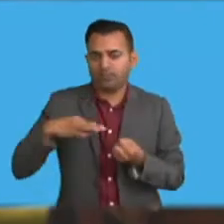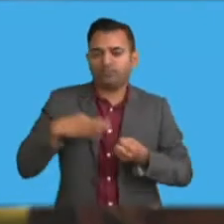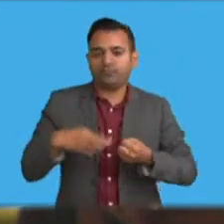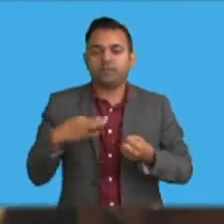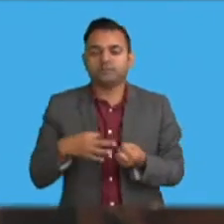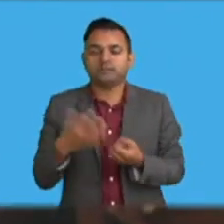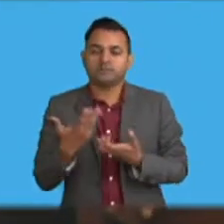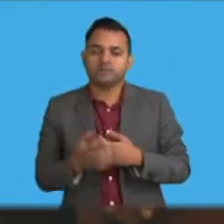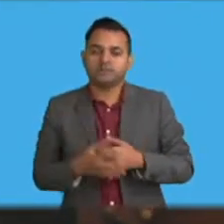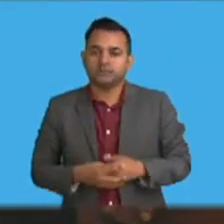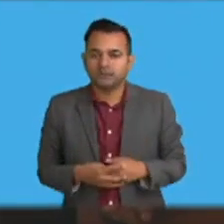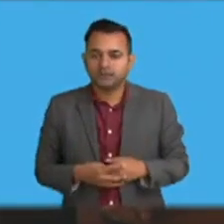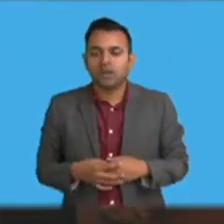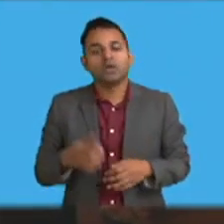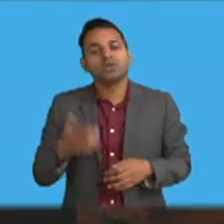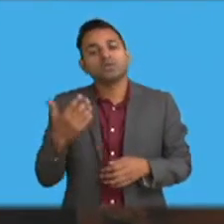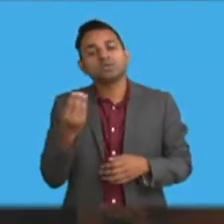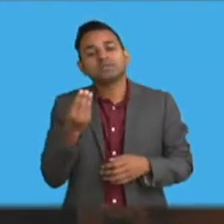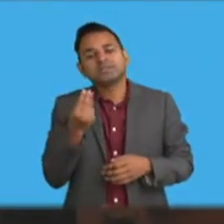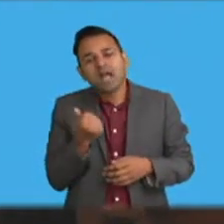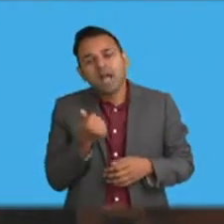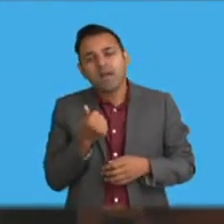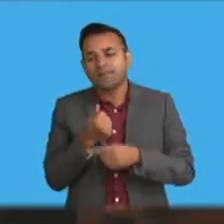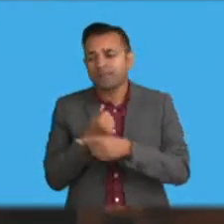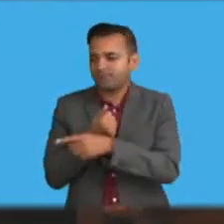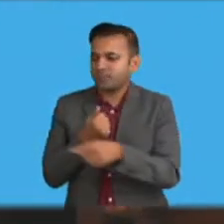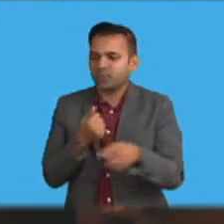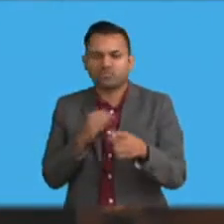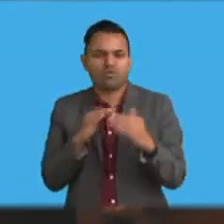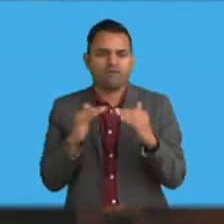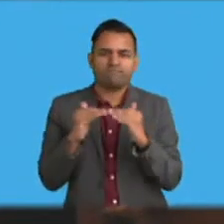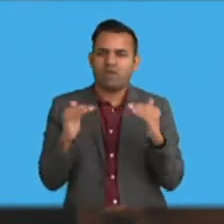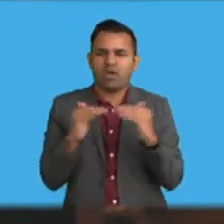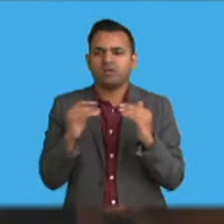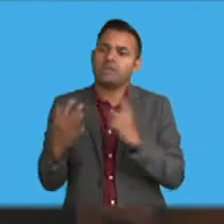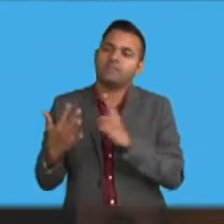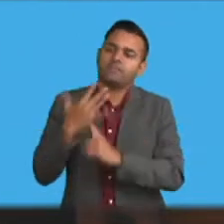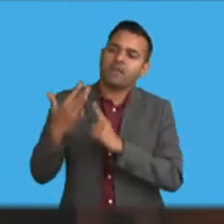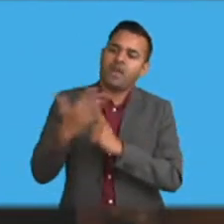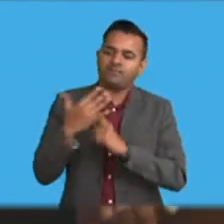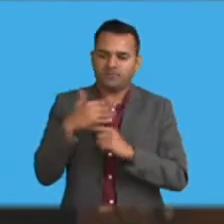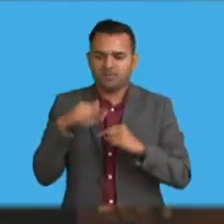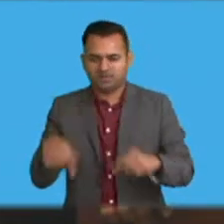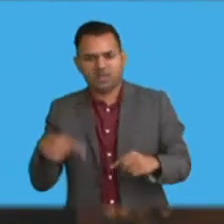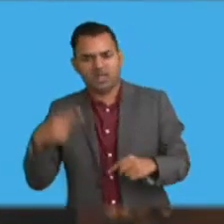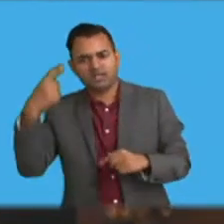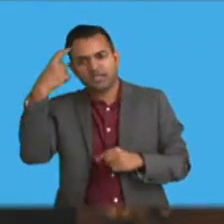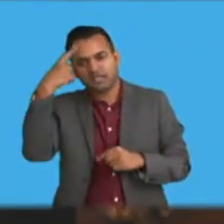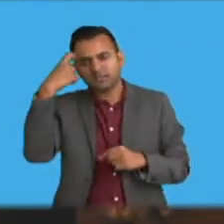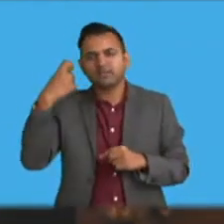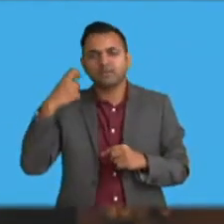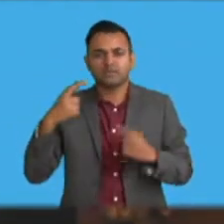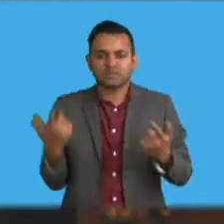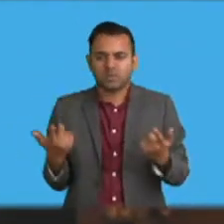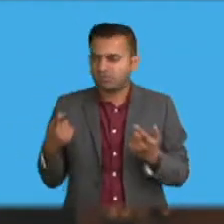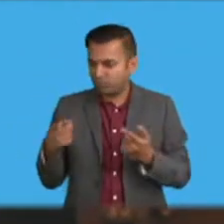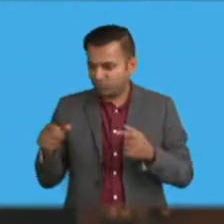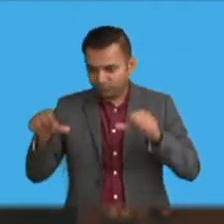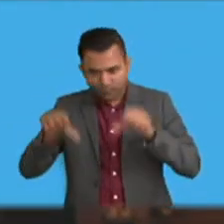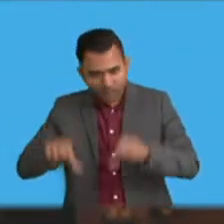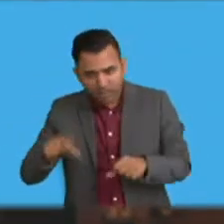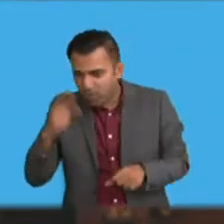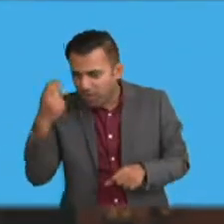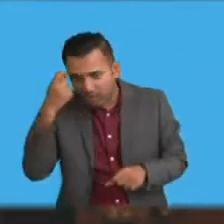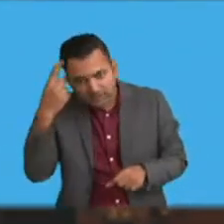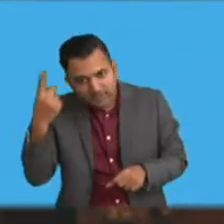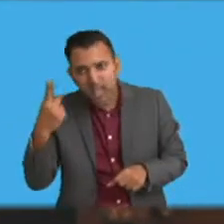get unfairly criticized about this MSBG initiative. What the opposition really fails to understand is that what we